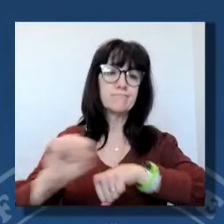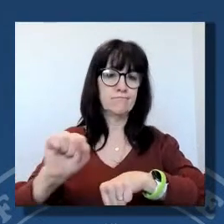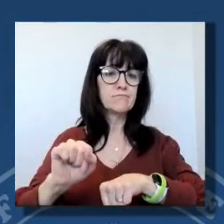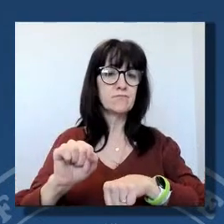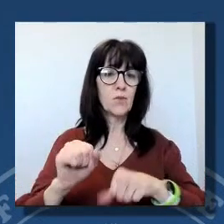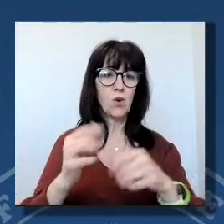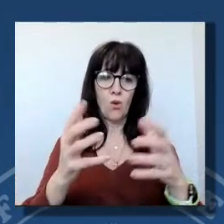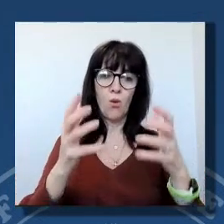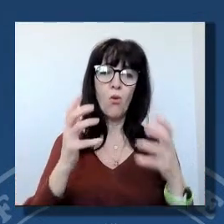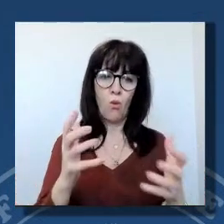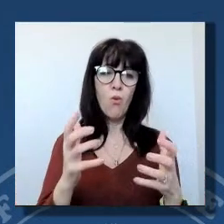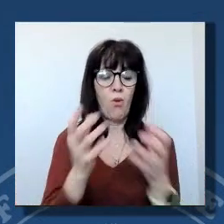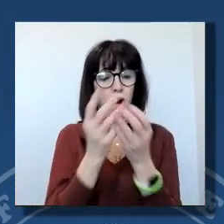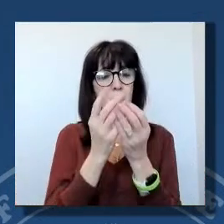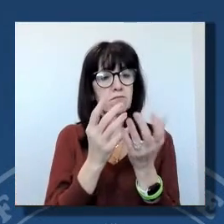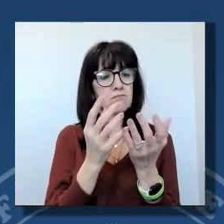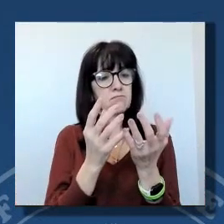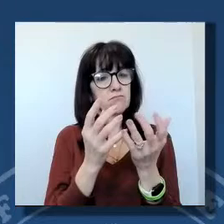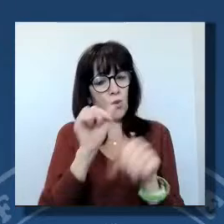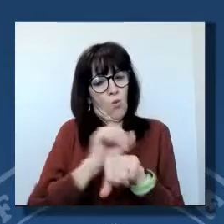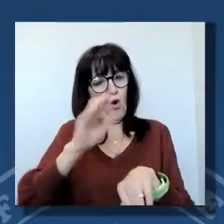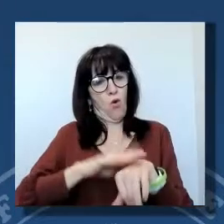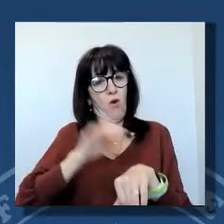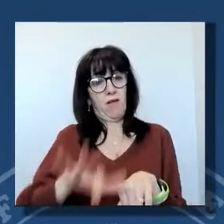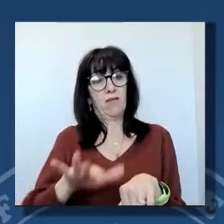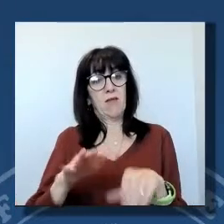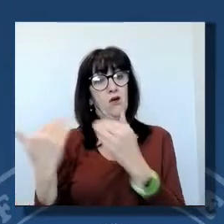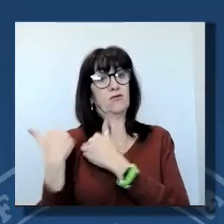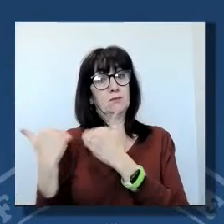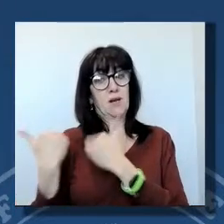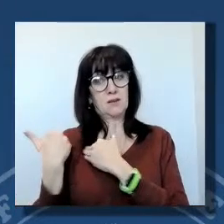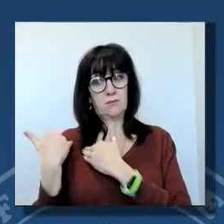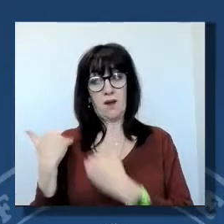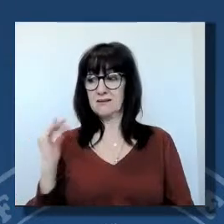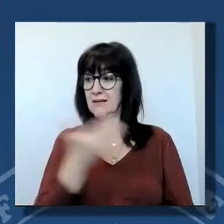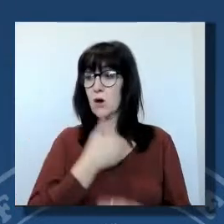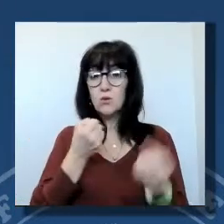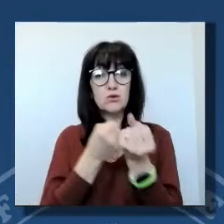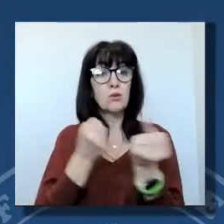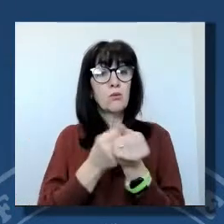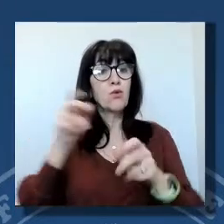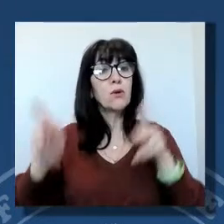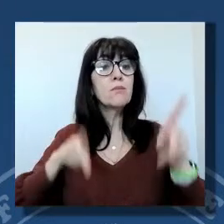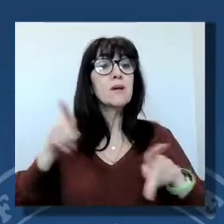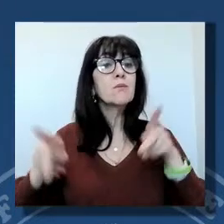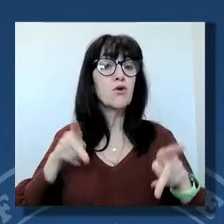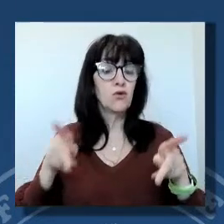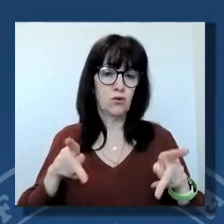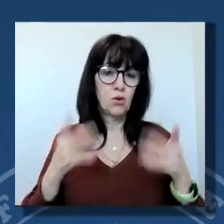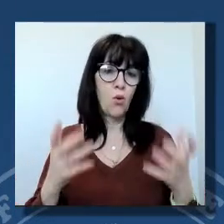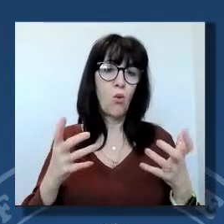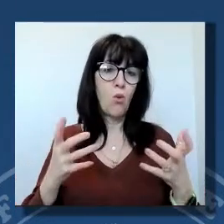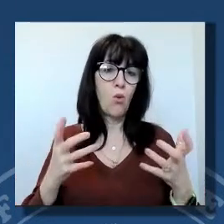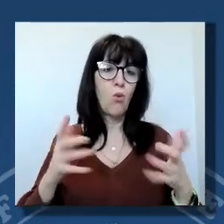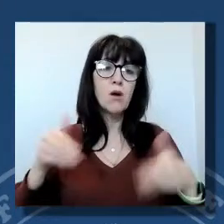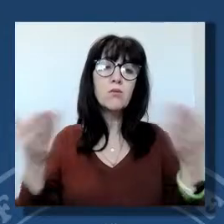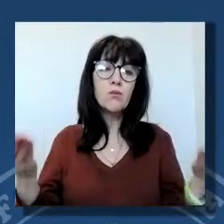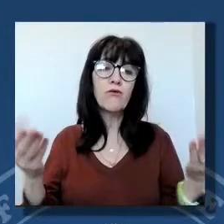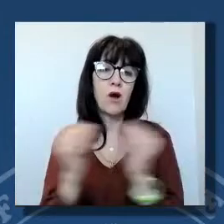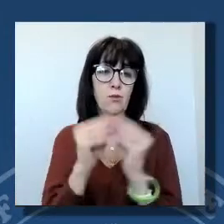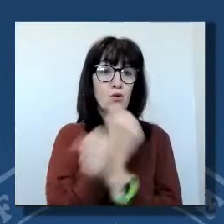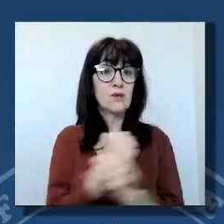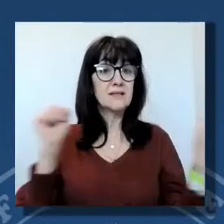one responsibility as elected officials, and that is to provide for the safety of the people that we work for and